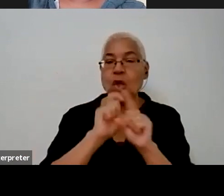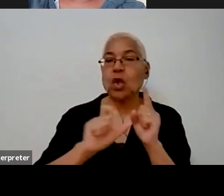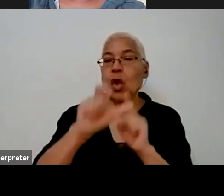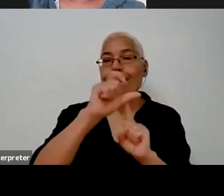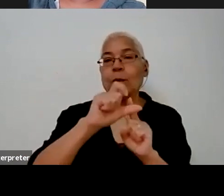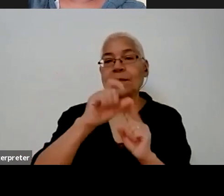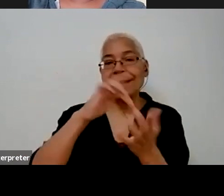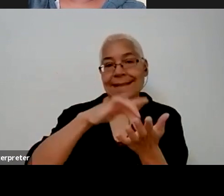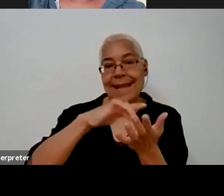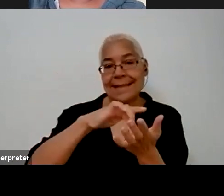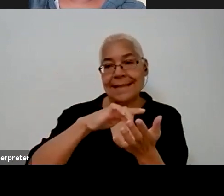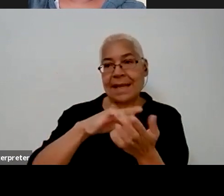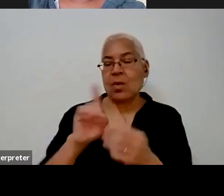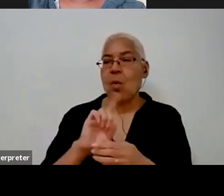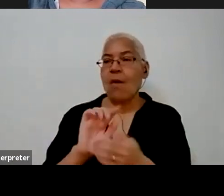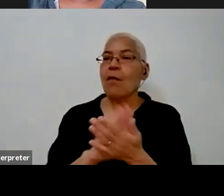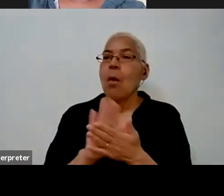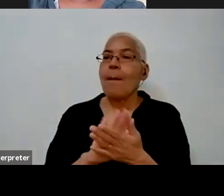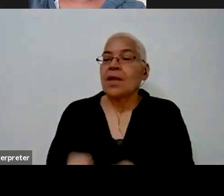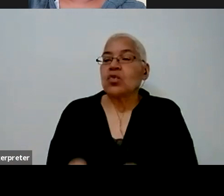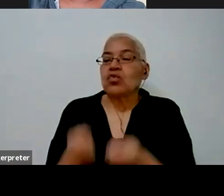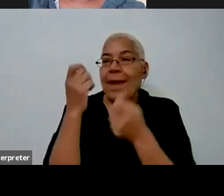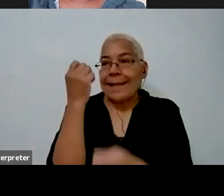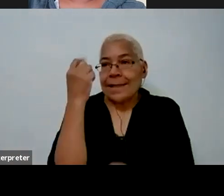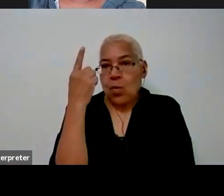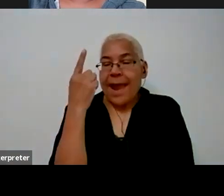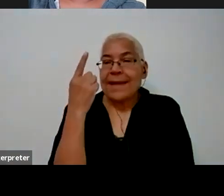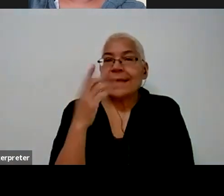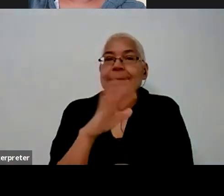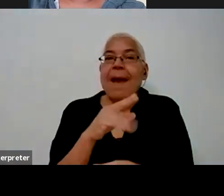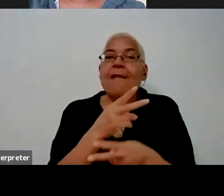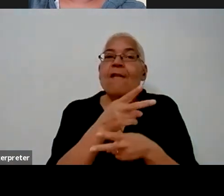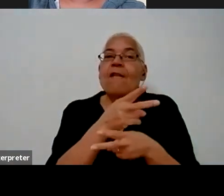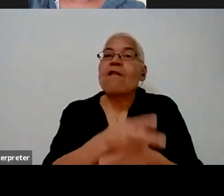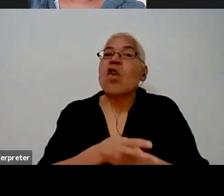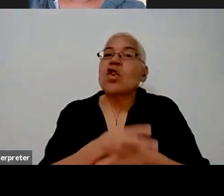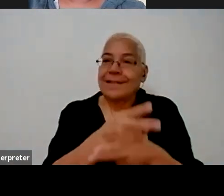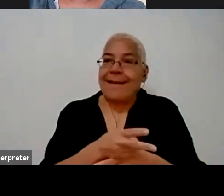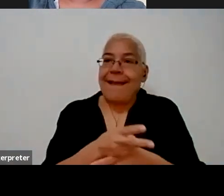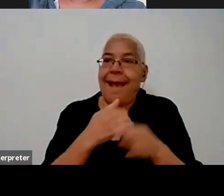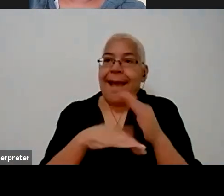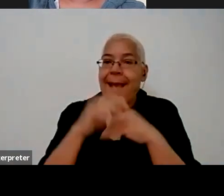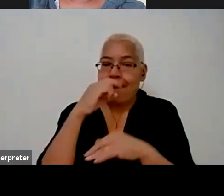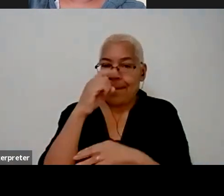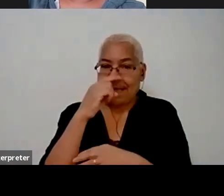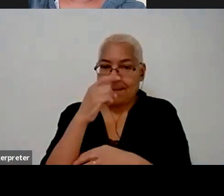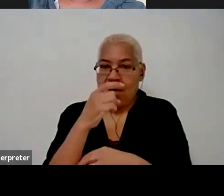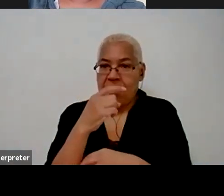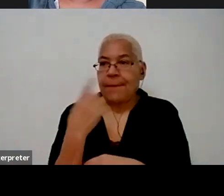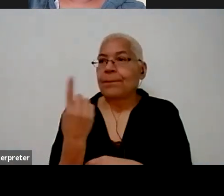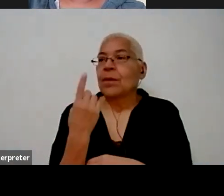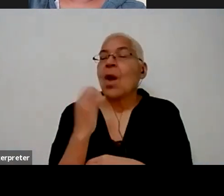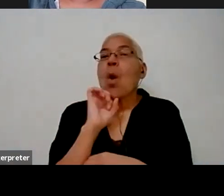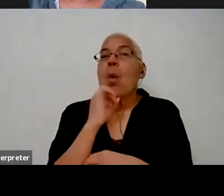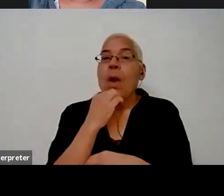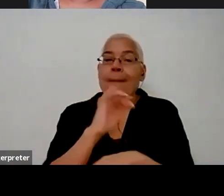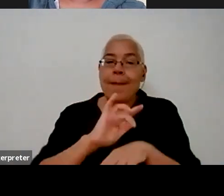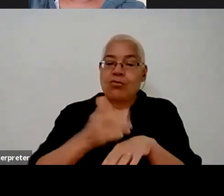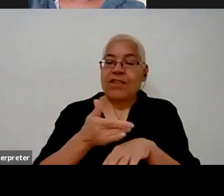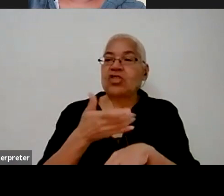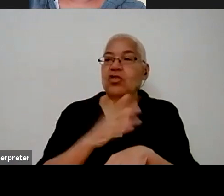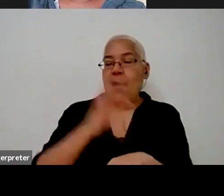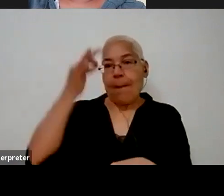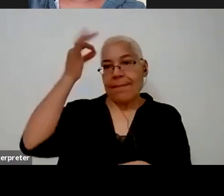to raise awareness about becoming a foster care in Peterborough. We will be joined by professionals from Peterborough City